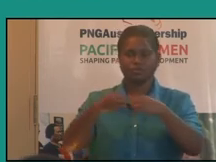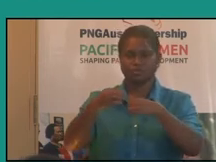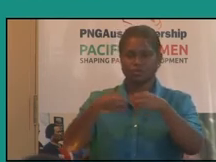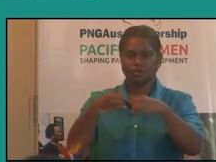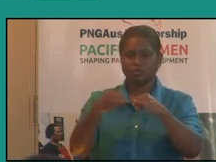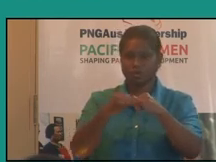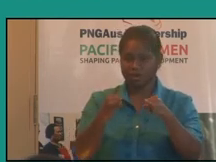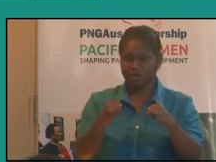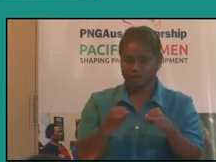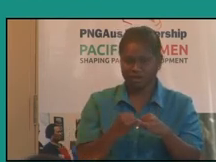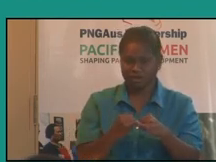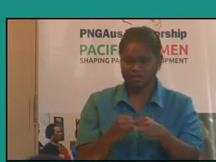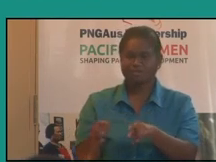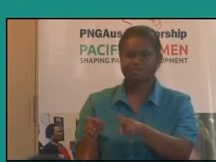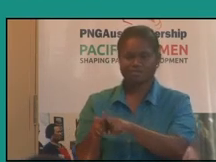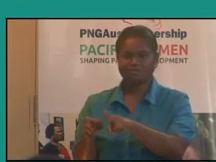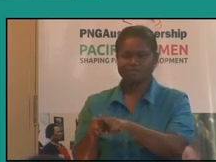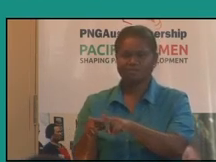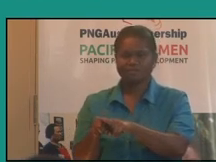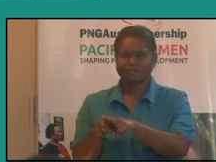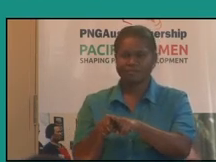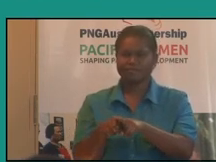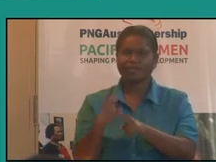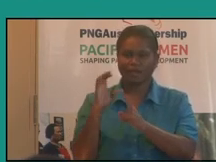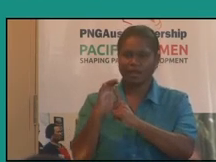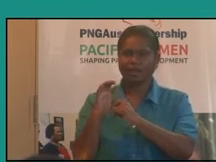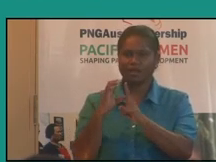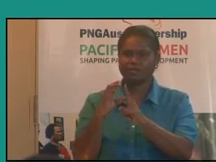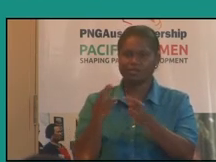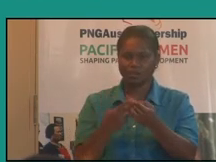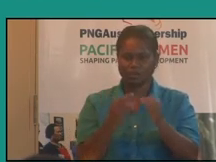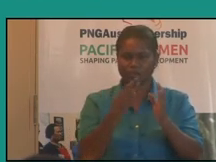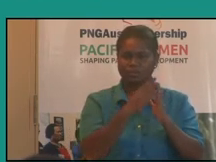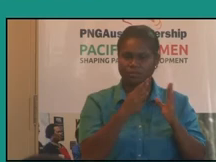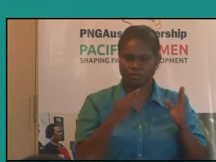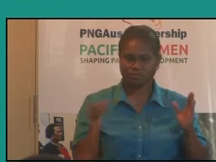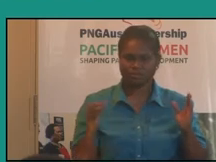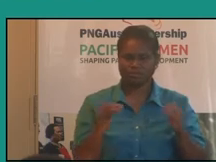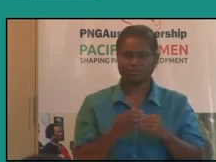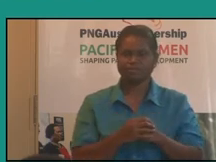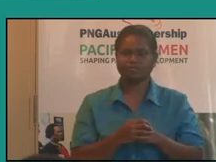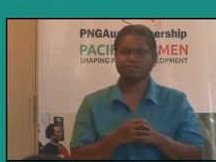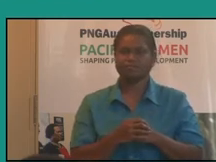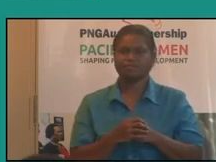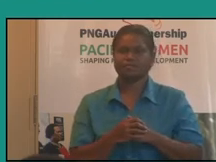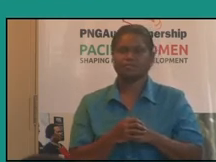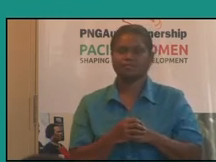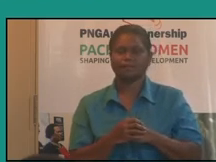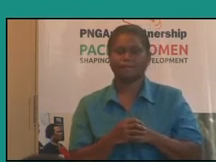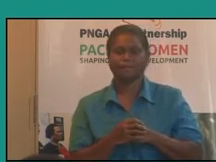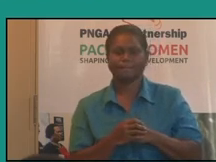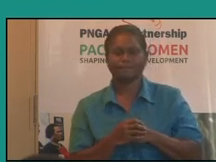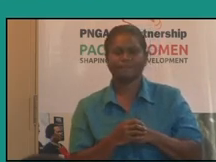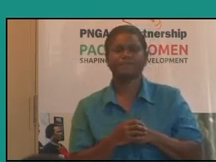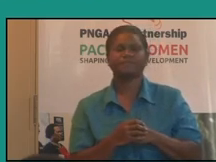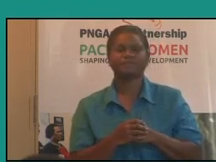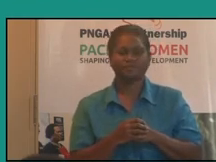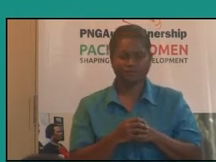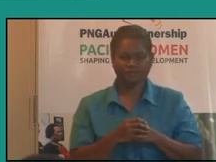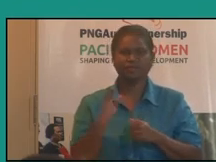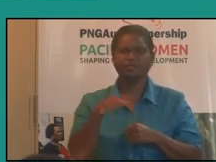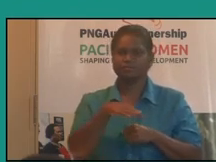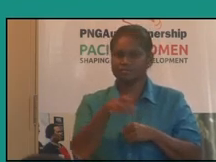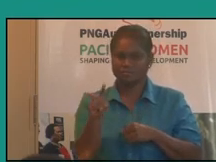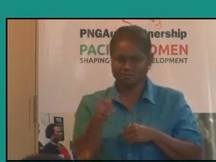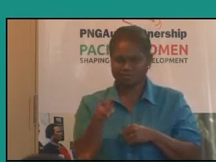are not very different to us in Melanesia in terms of the enabling environment and the frameworks within which, the cultural